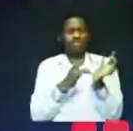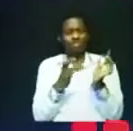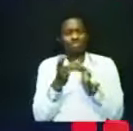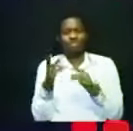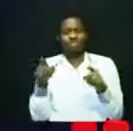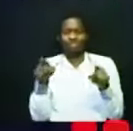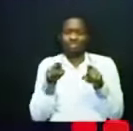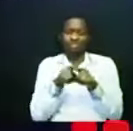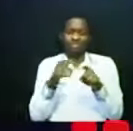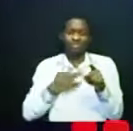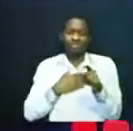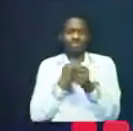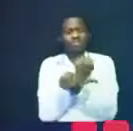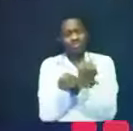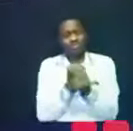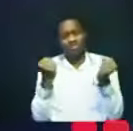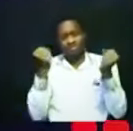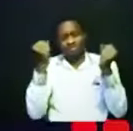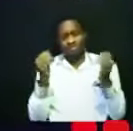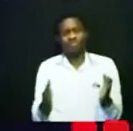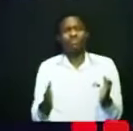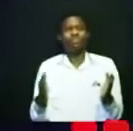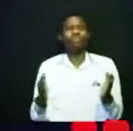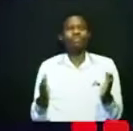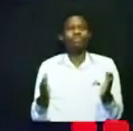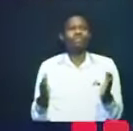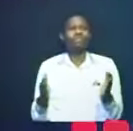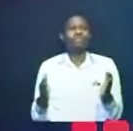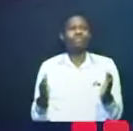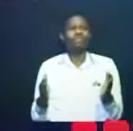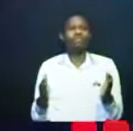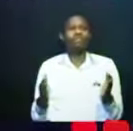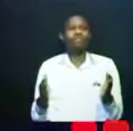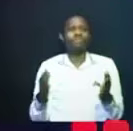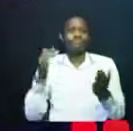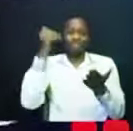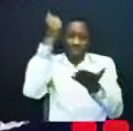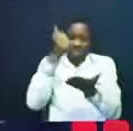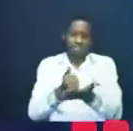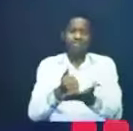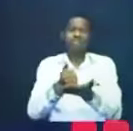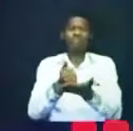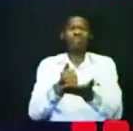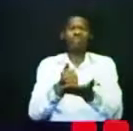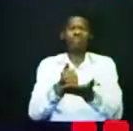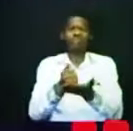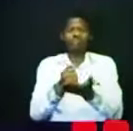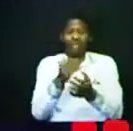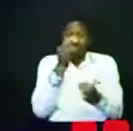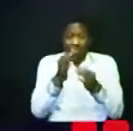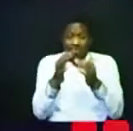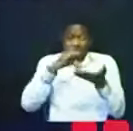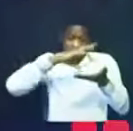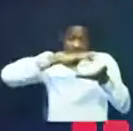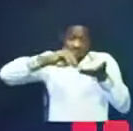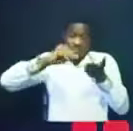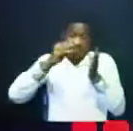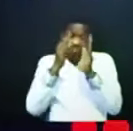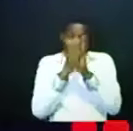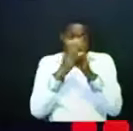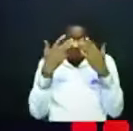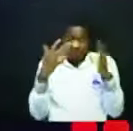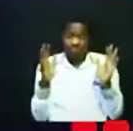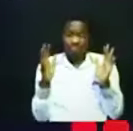Jesus as my Savior. Amen. Amen. If you have prayed this simple prayer, you